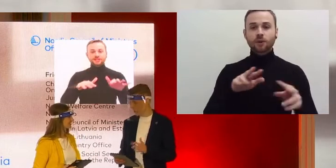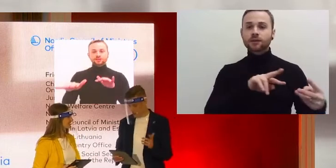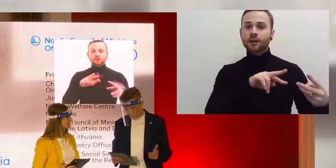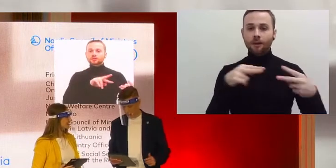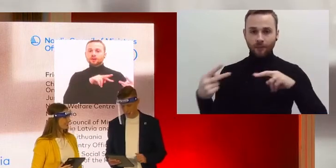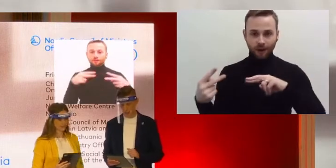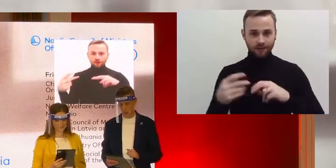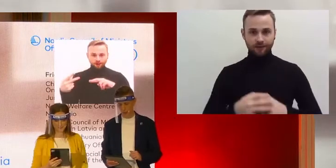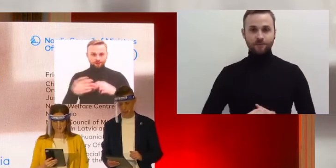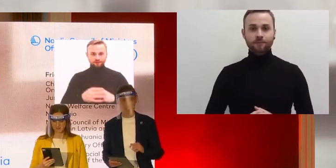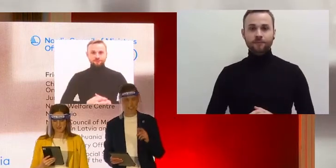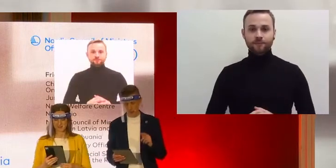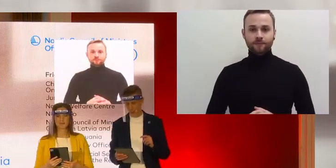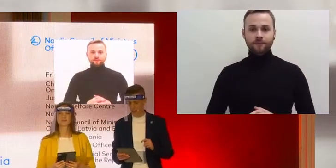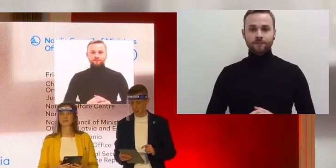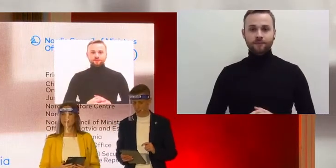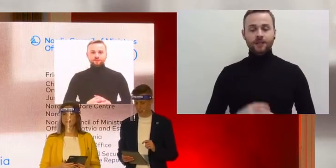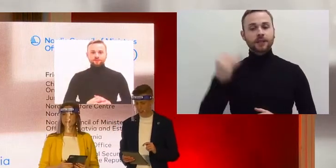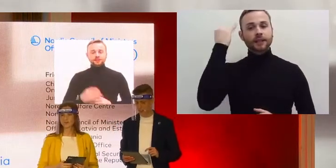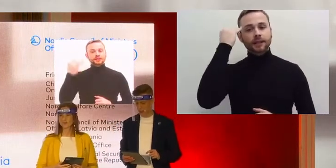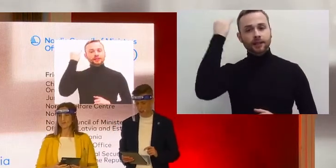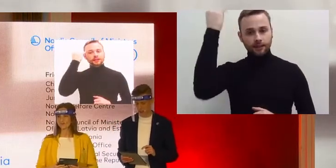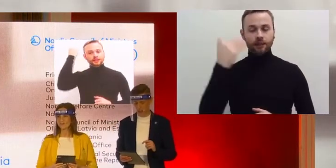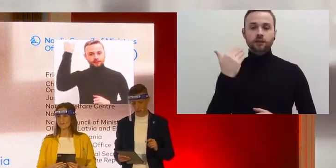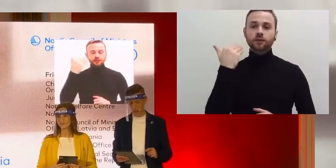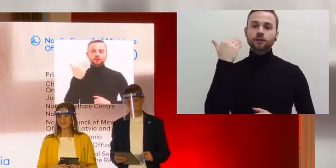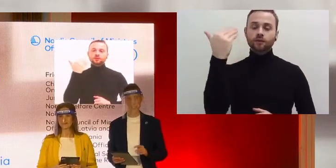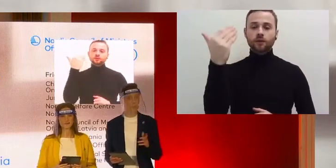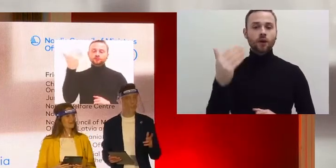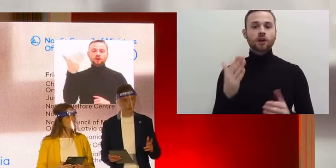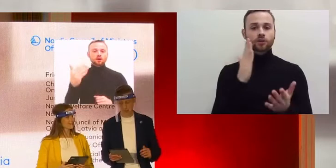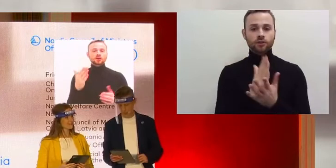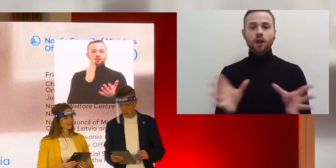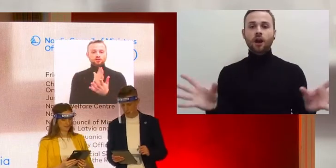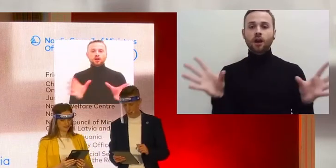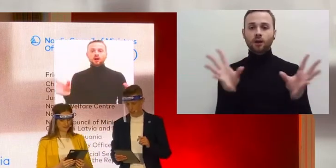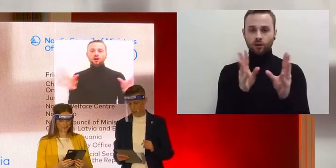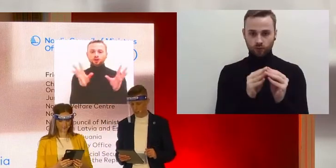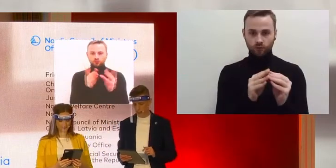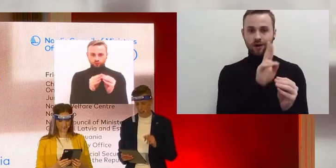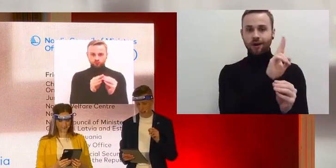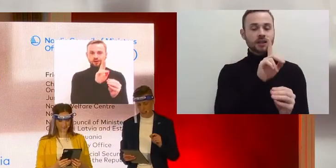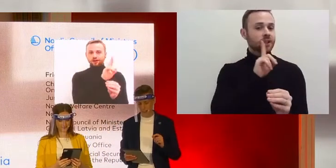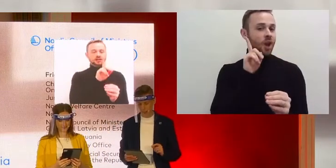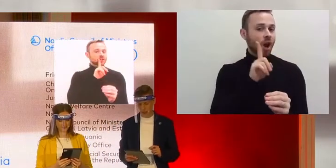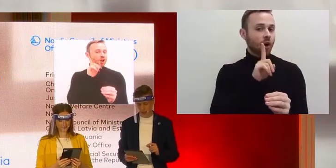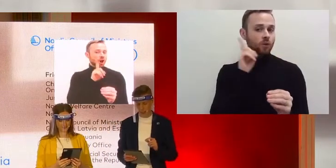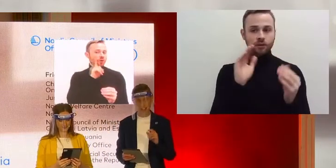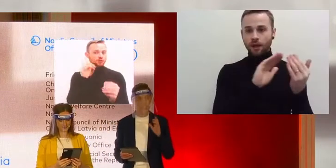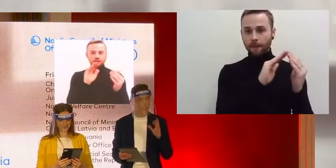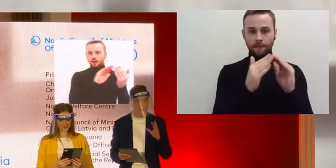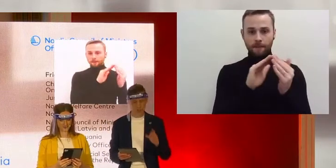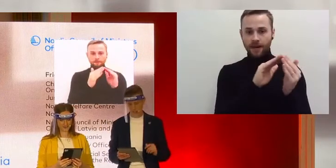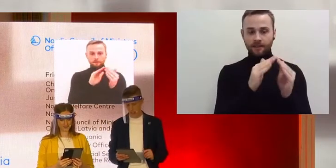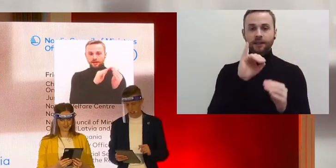collaboration with UNICEF-led movement, the Child Friendly Cities Initiative, which supports municipal governments in perceiving the rights of the children at